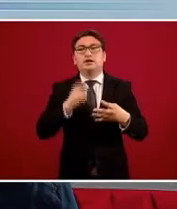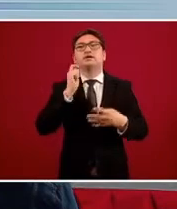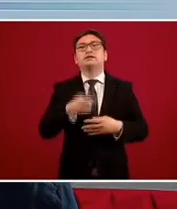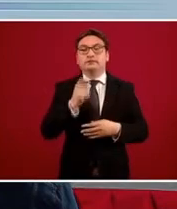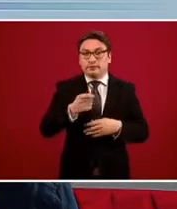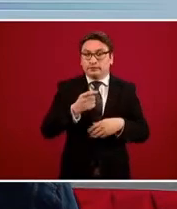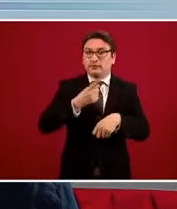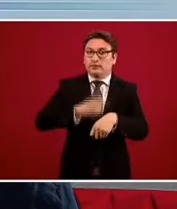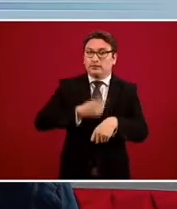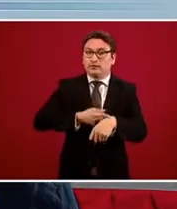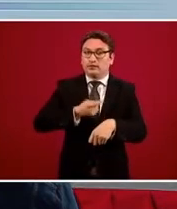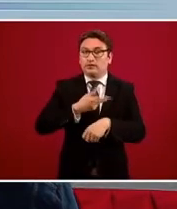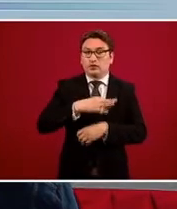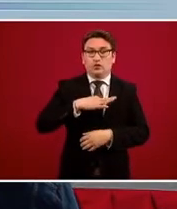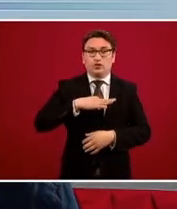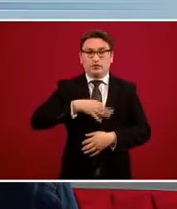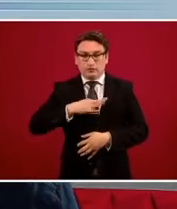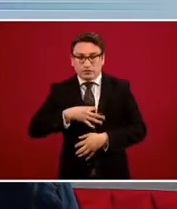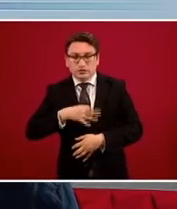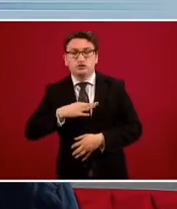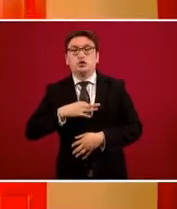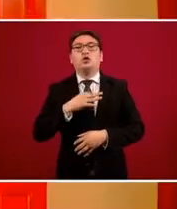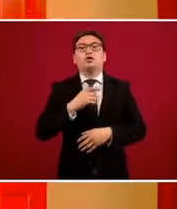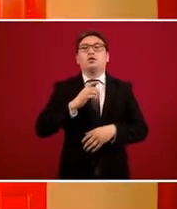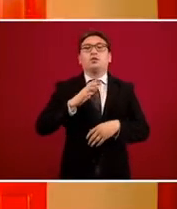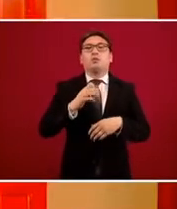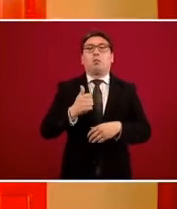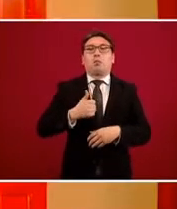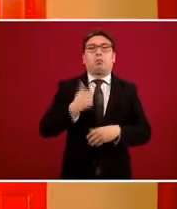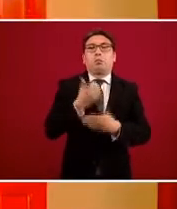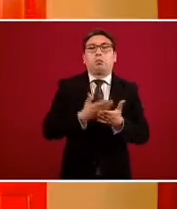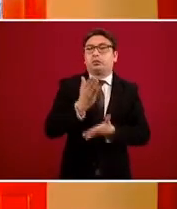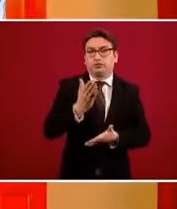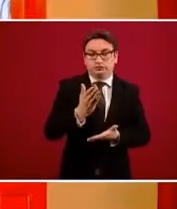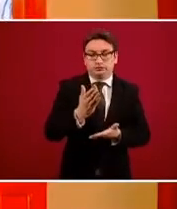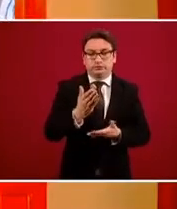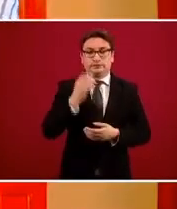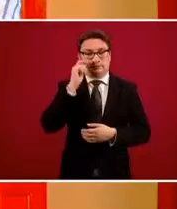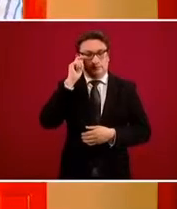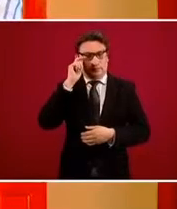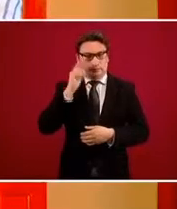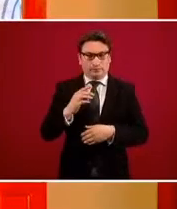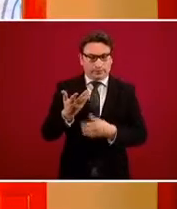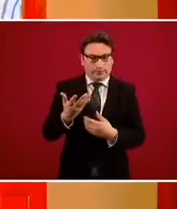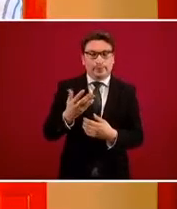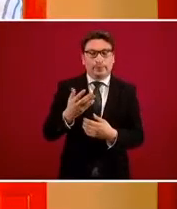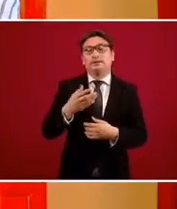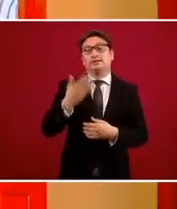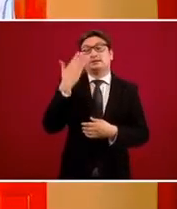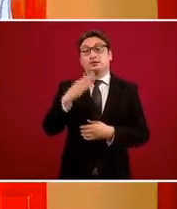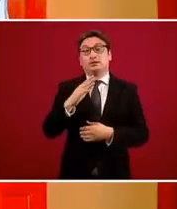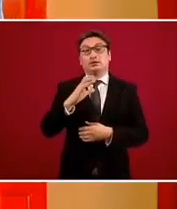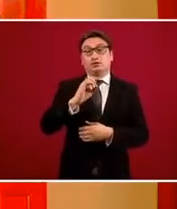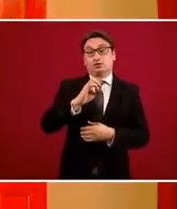become aware of it when they develop some sort of infectious disease and they have to go to the clinic.